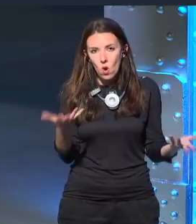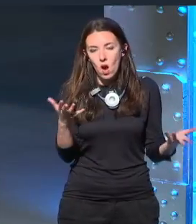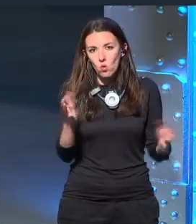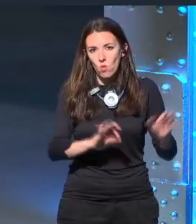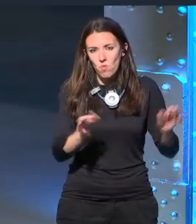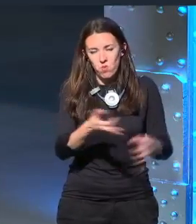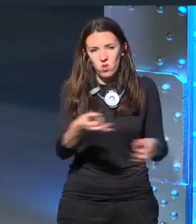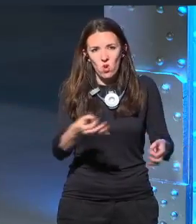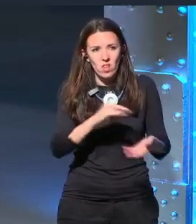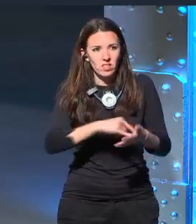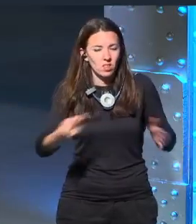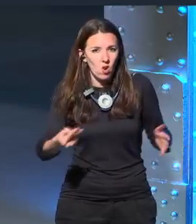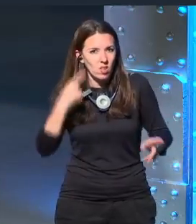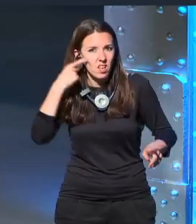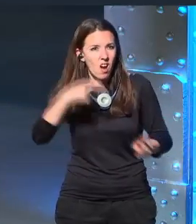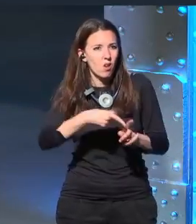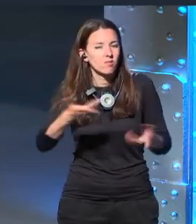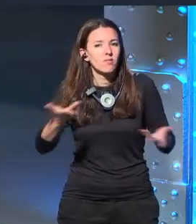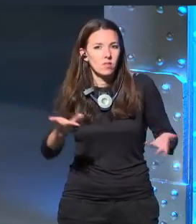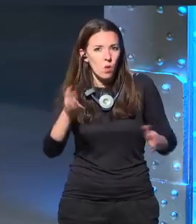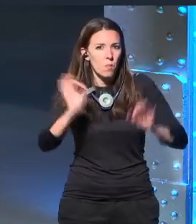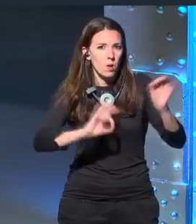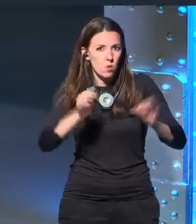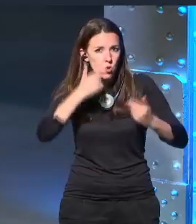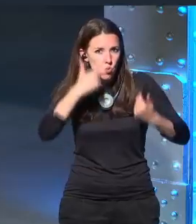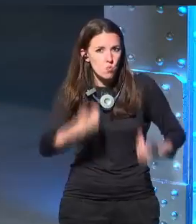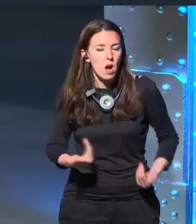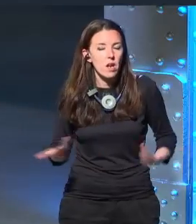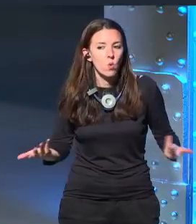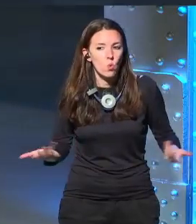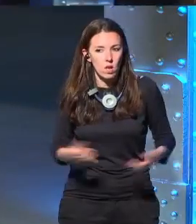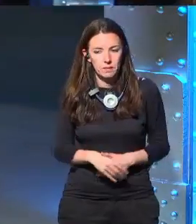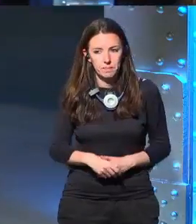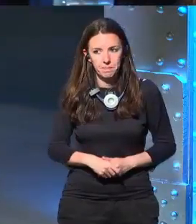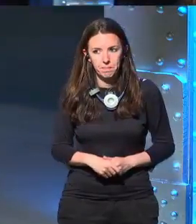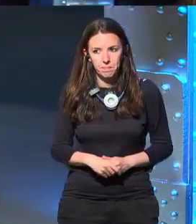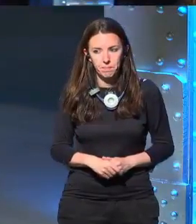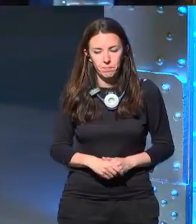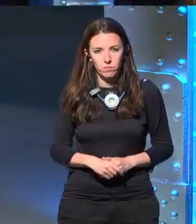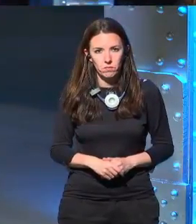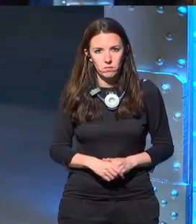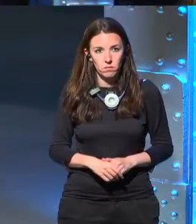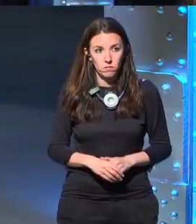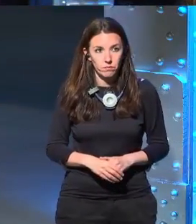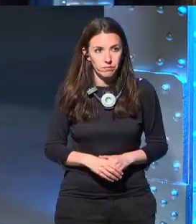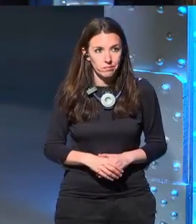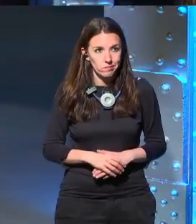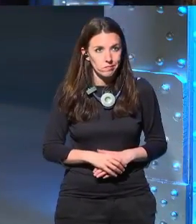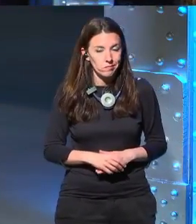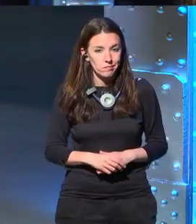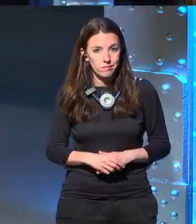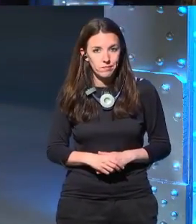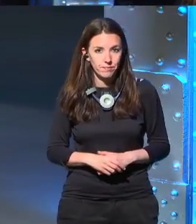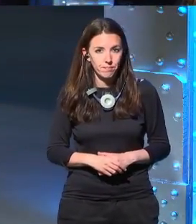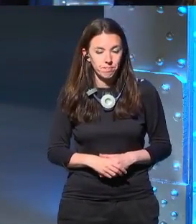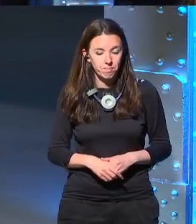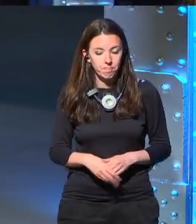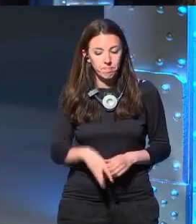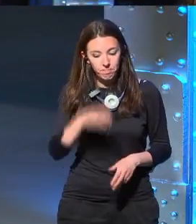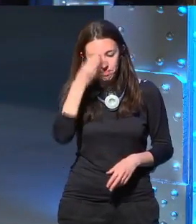adequate proportions. What is the right proportion for technology so that it can be a human proportion? We talk about,